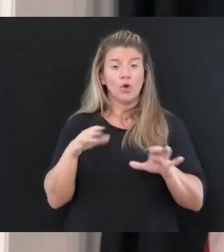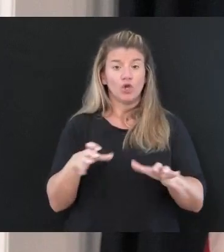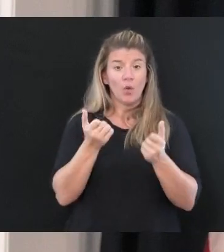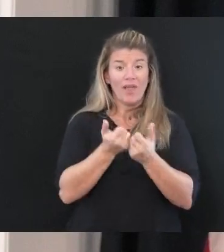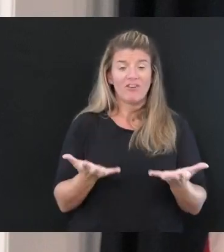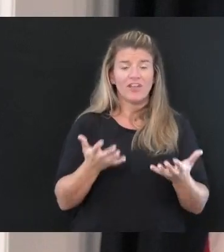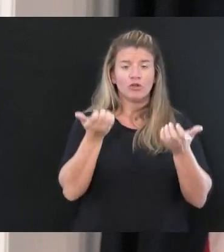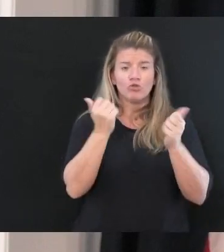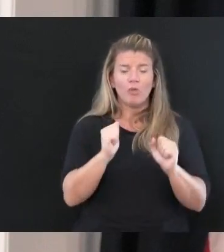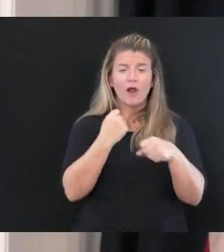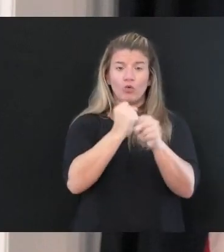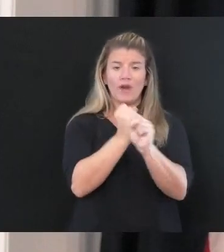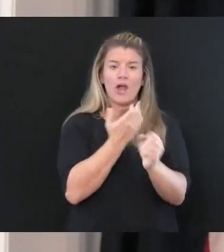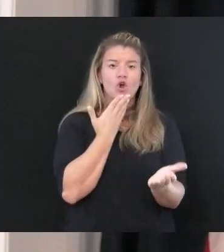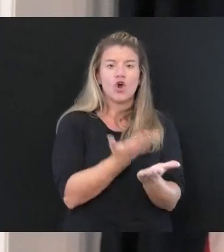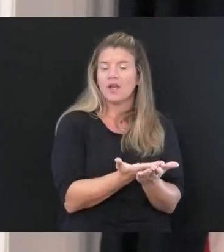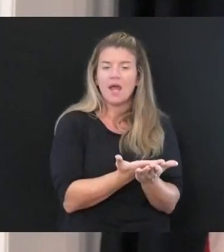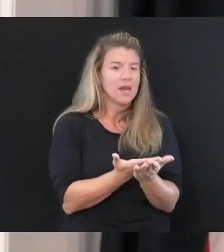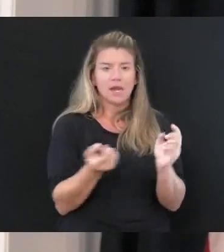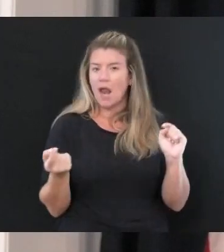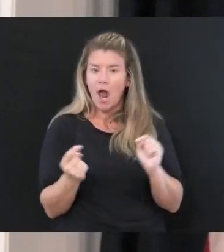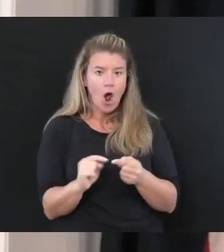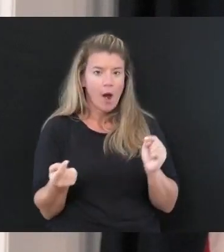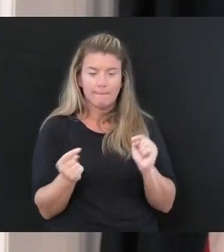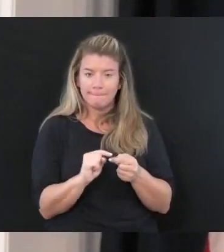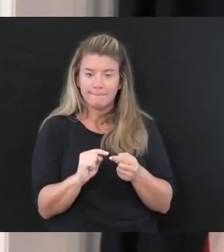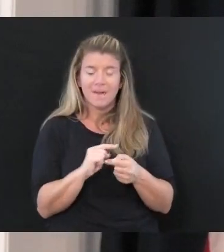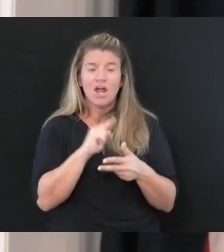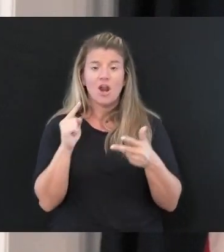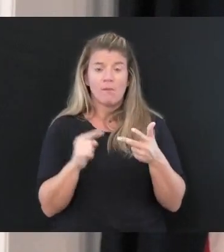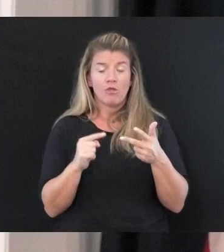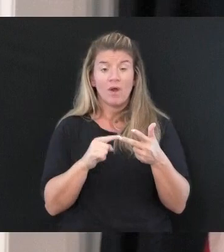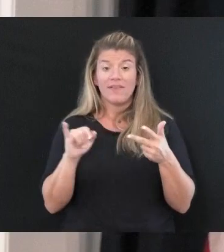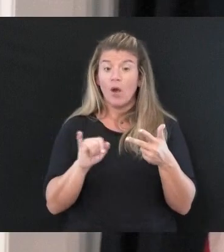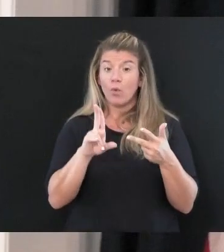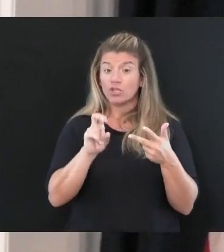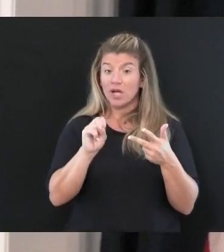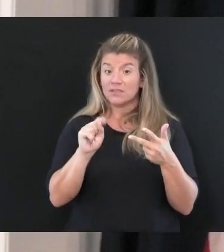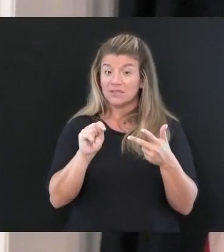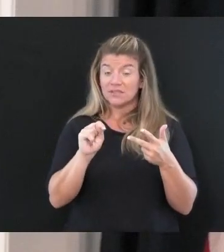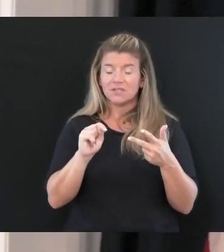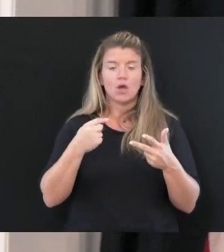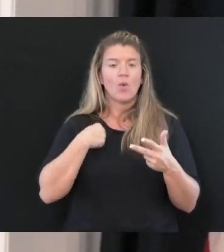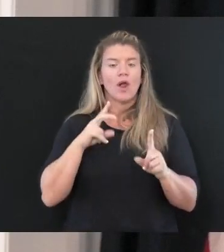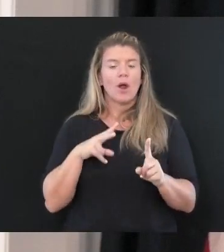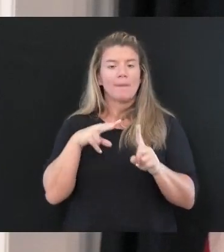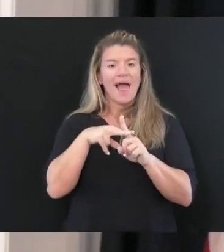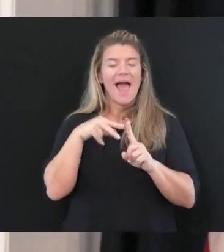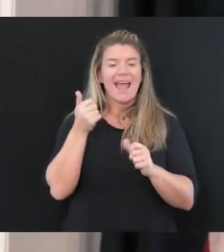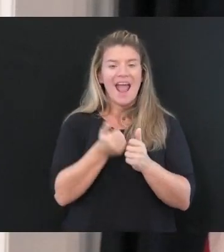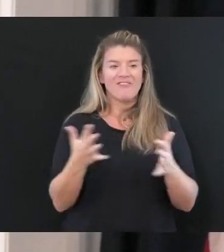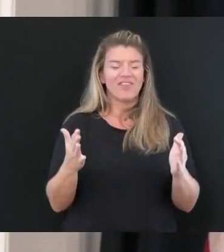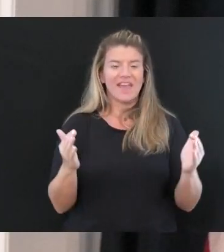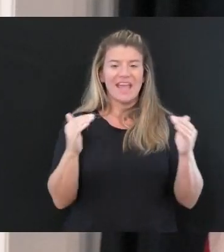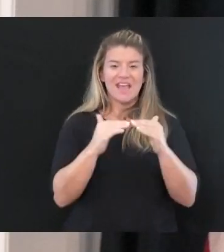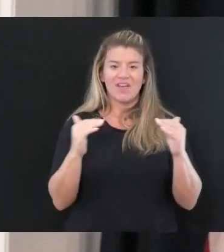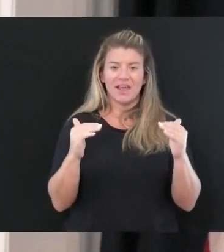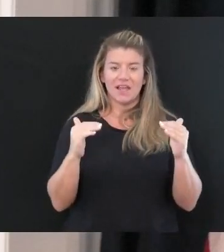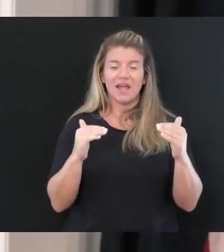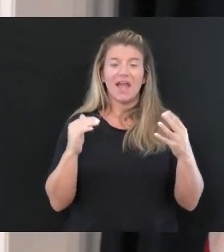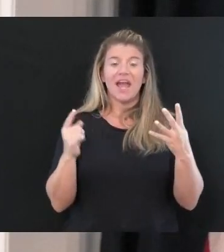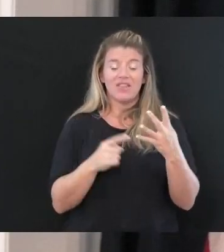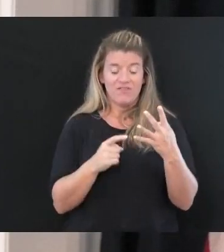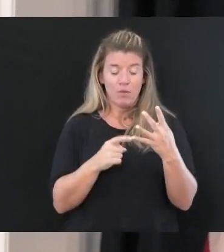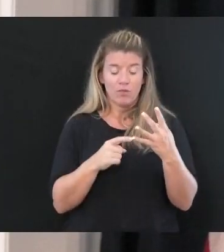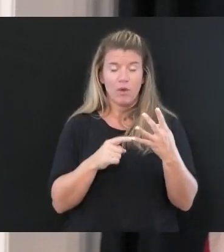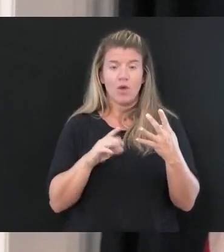not try to do harm. Number 3 is that we are just, that we are applying this evenly. And the fourth one is that we are